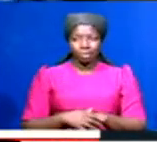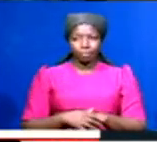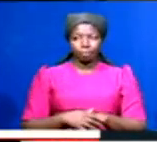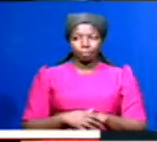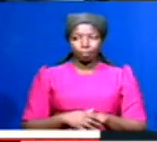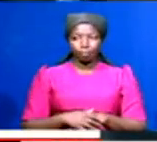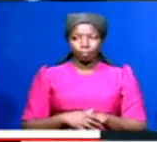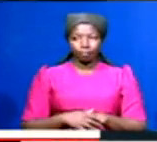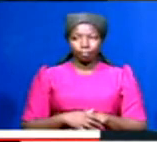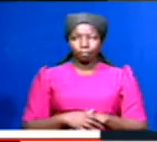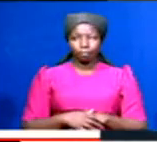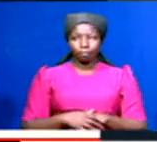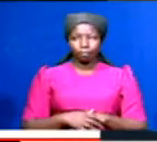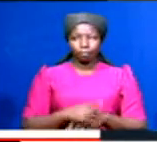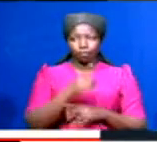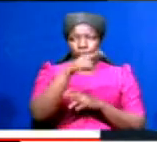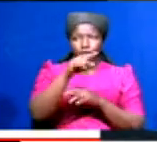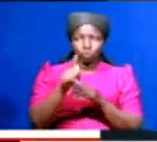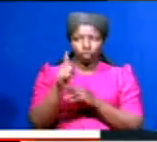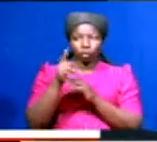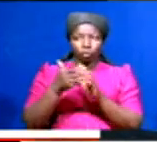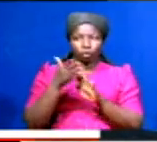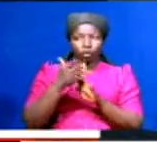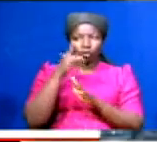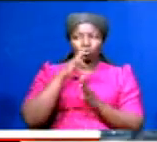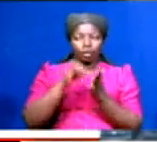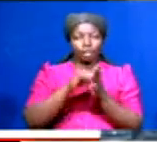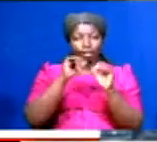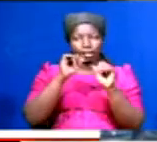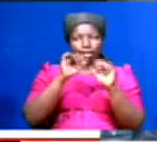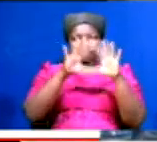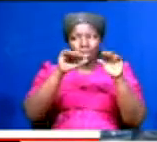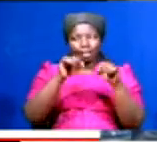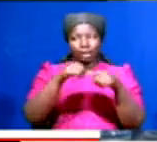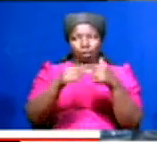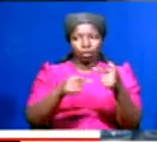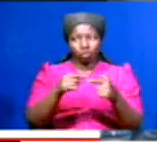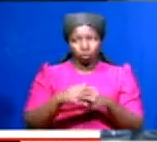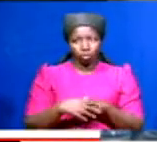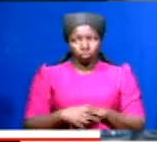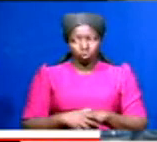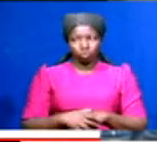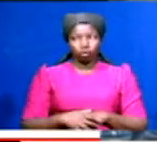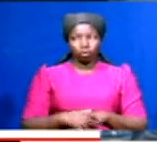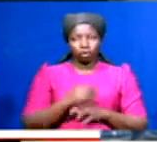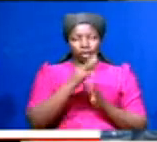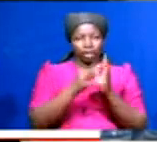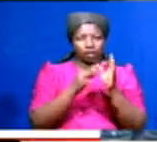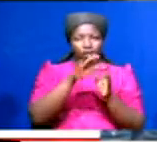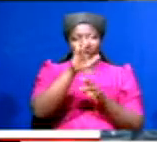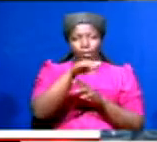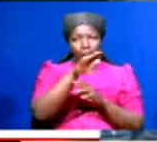pass the law quickly so that we can the budget process can go on. If the Parliament does not change the